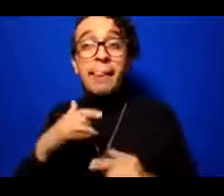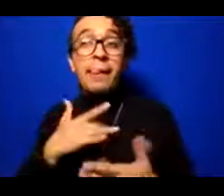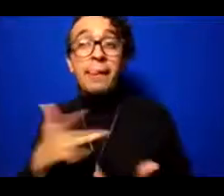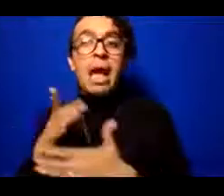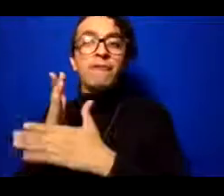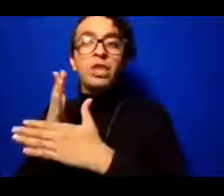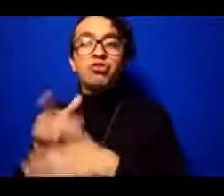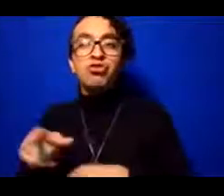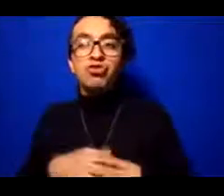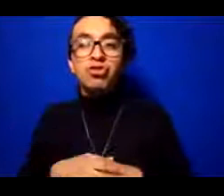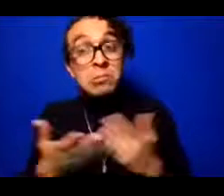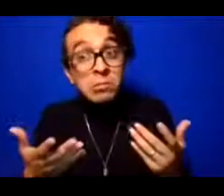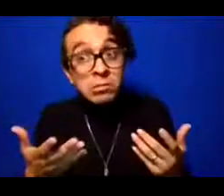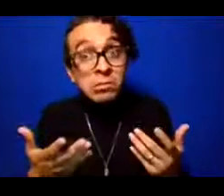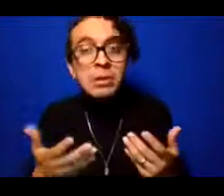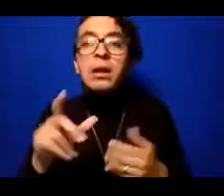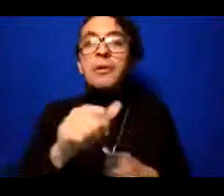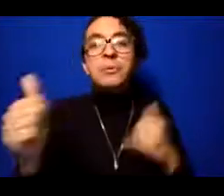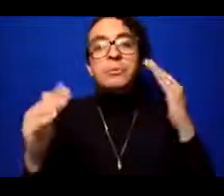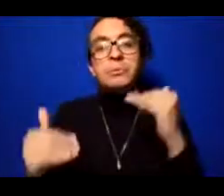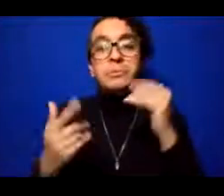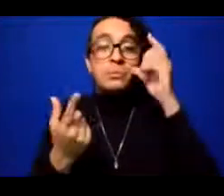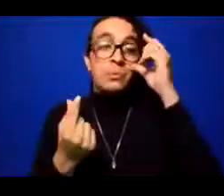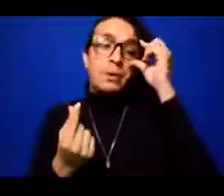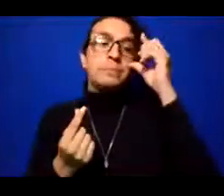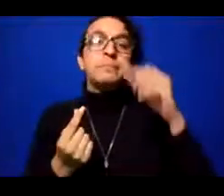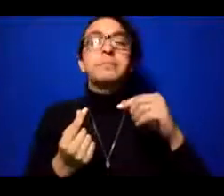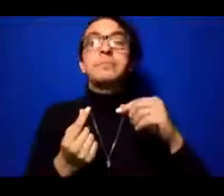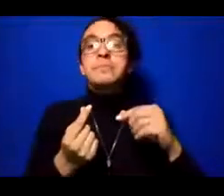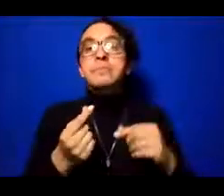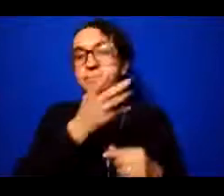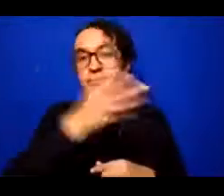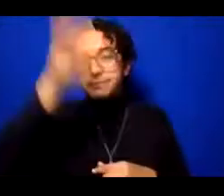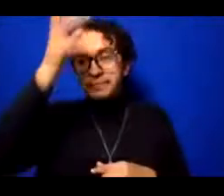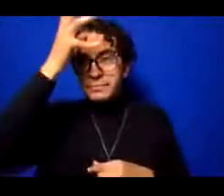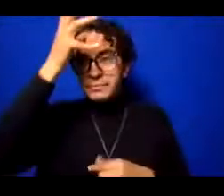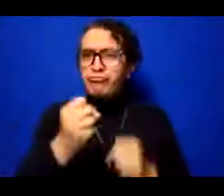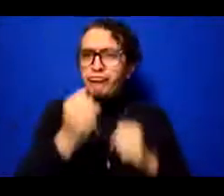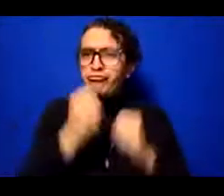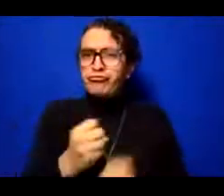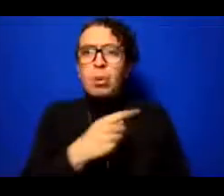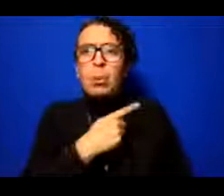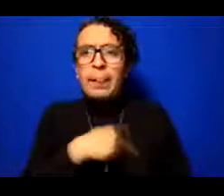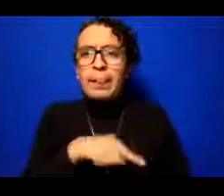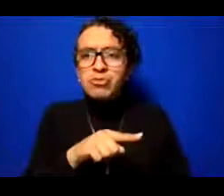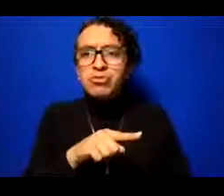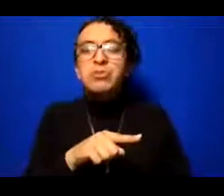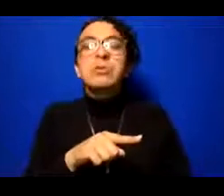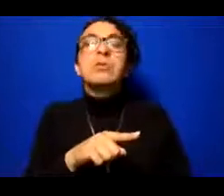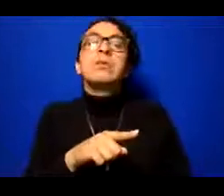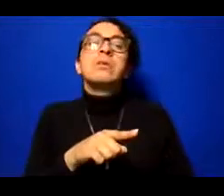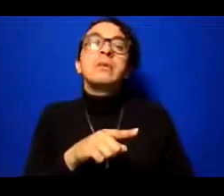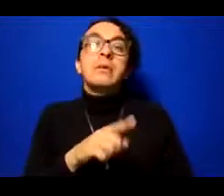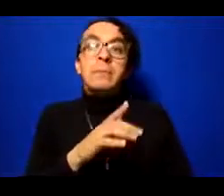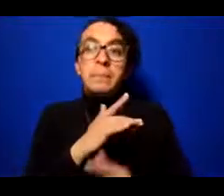student. Another example could be, parents who are particularly religious, but they find themselves parenting somebody in